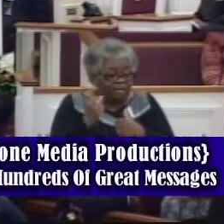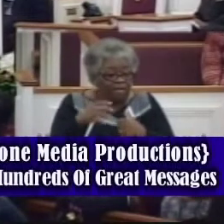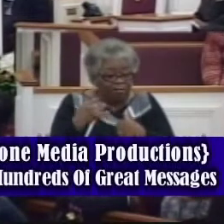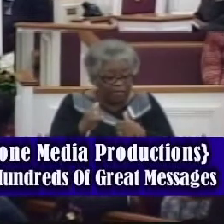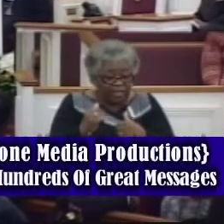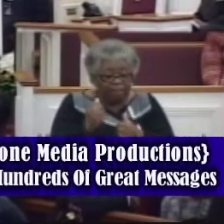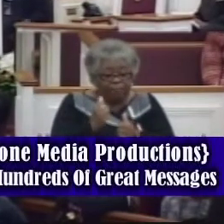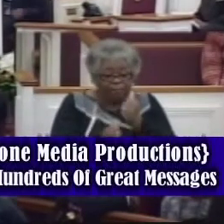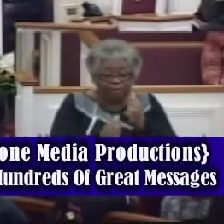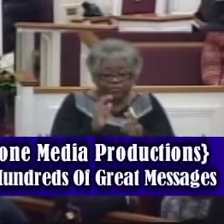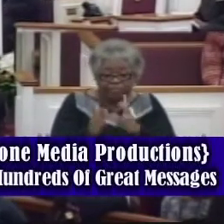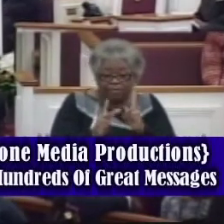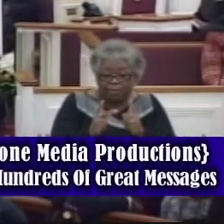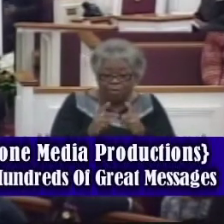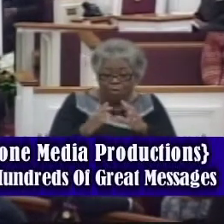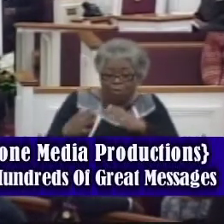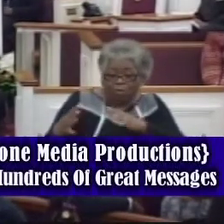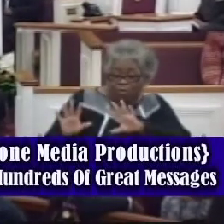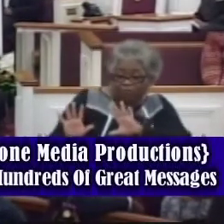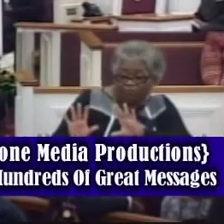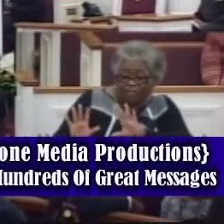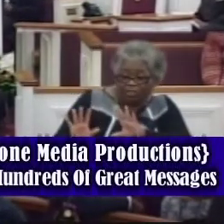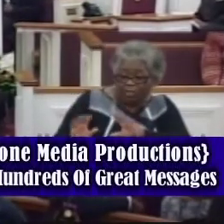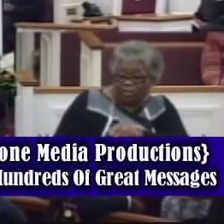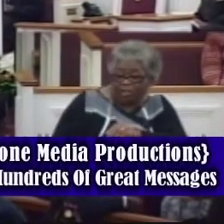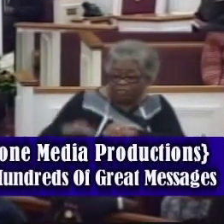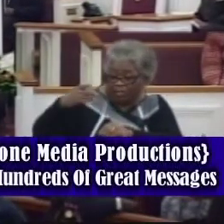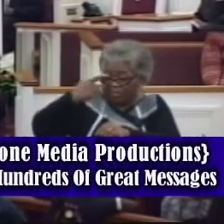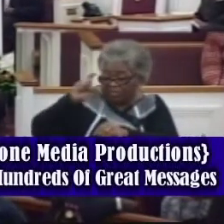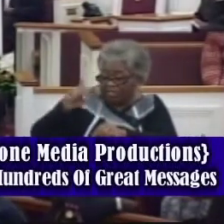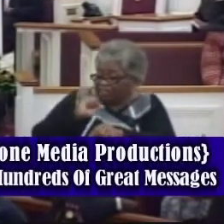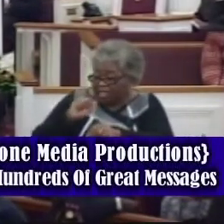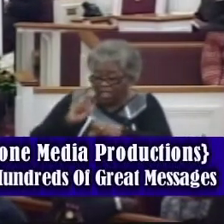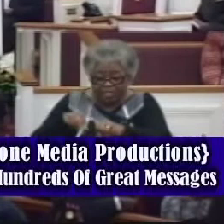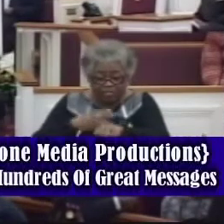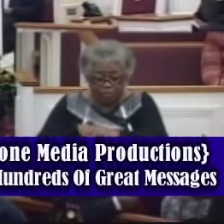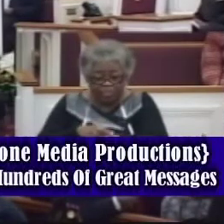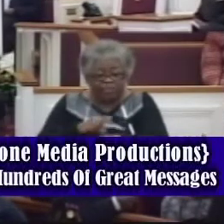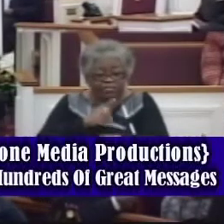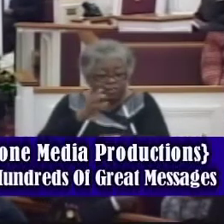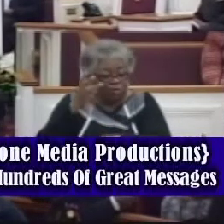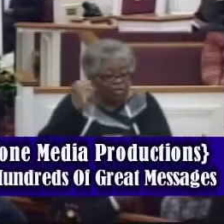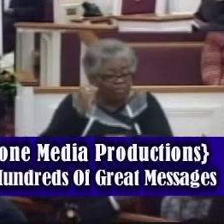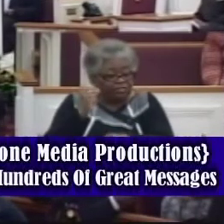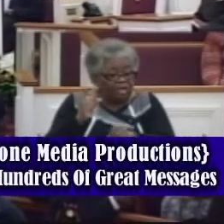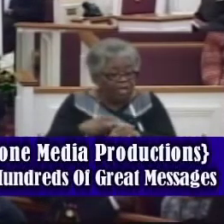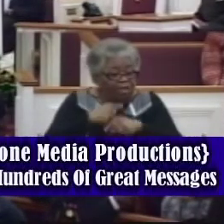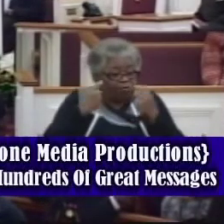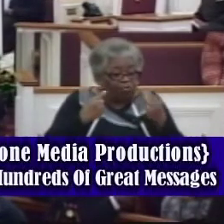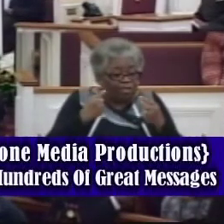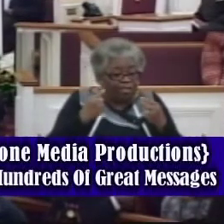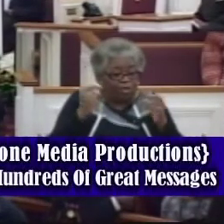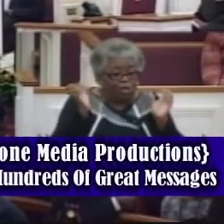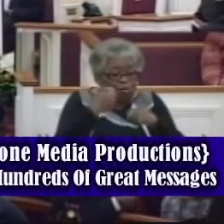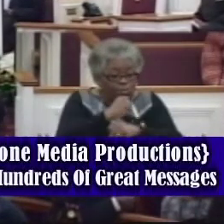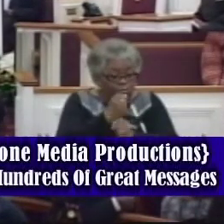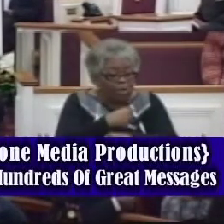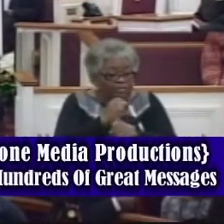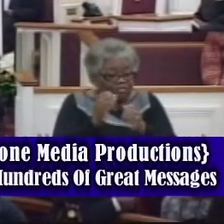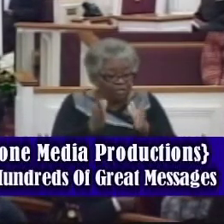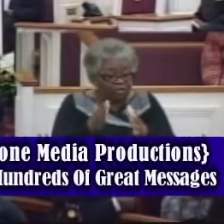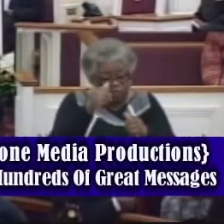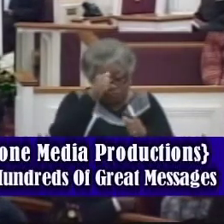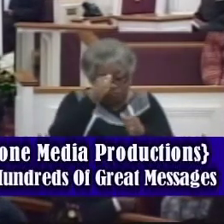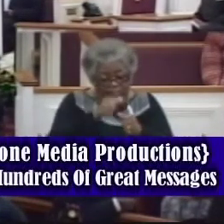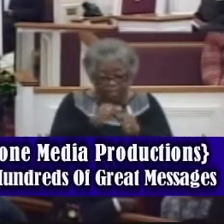giants because giants are just not normal. There was a great wrestler. Those of you that